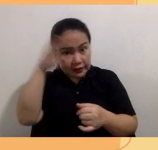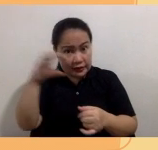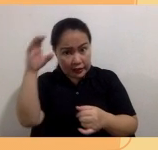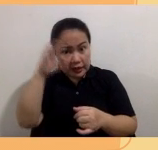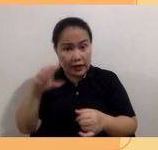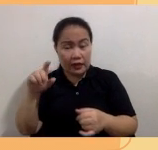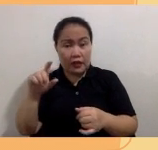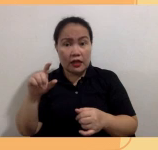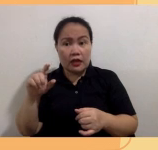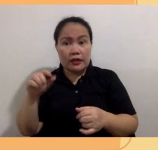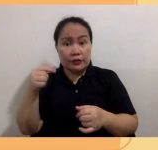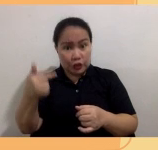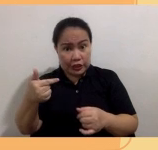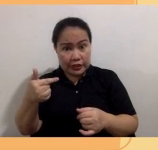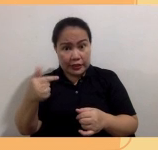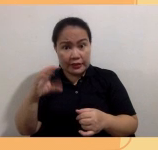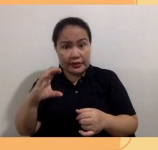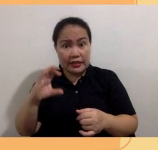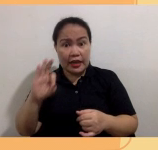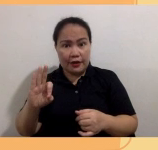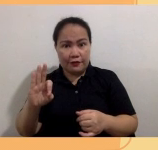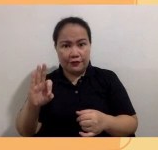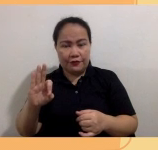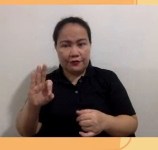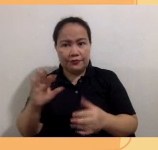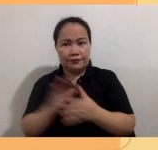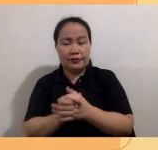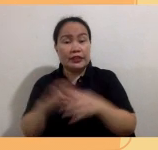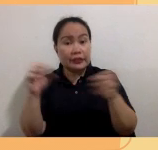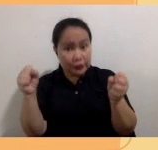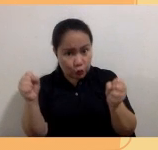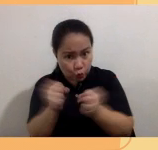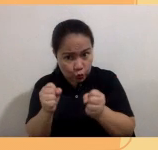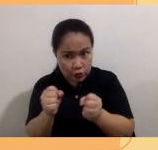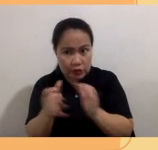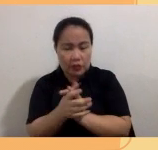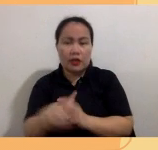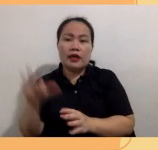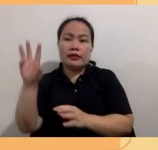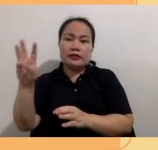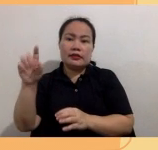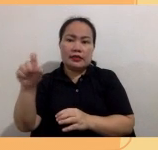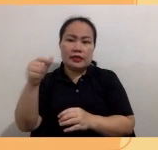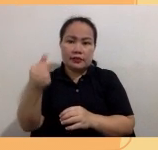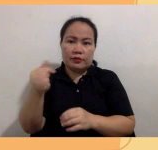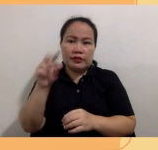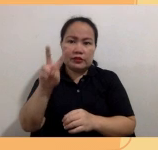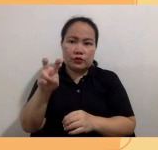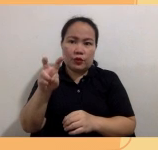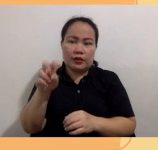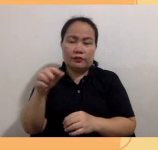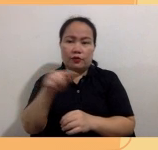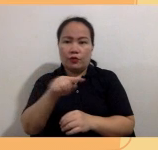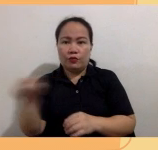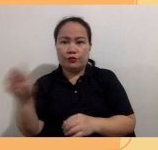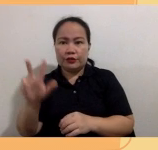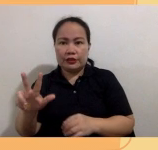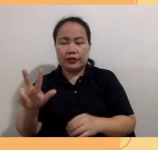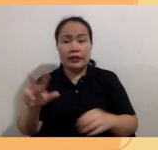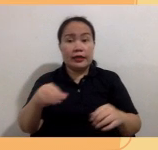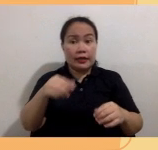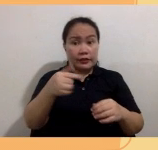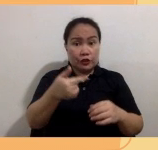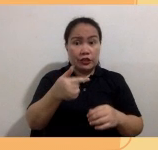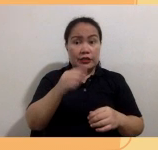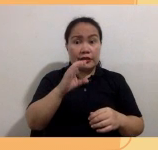GCF, do it. Okay, so let's have an example. So I have here 6x plus 12 over 3.